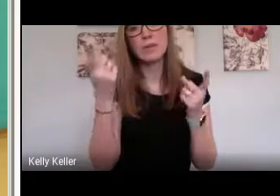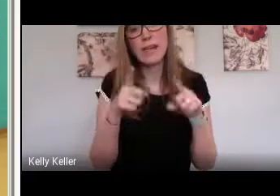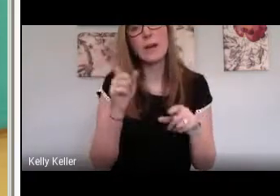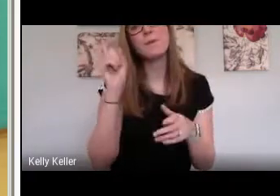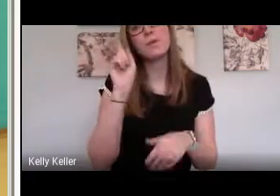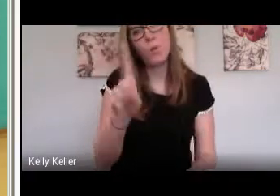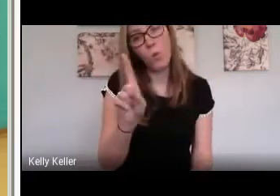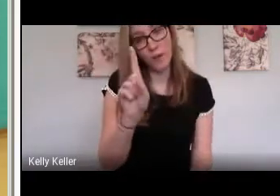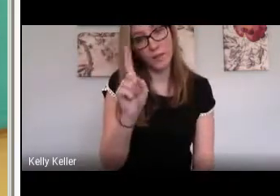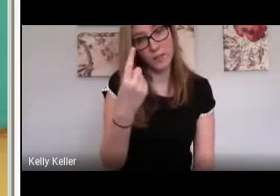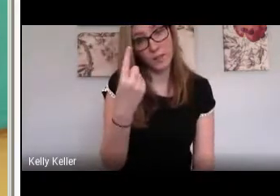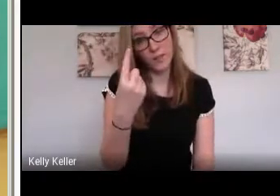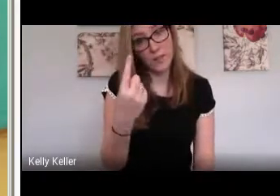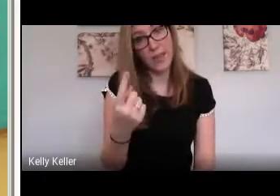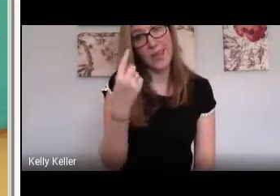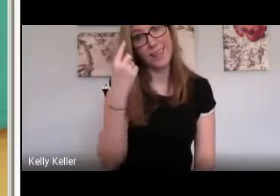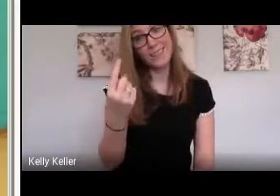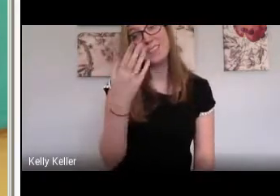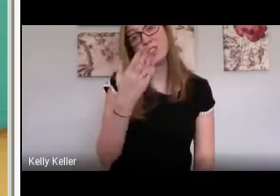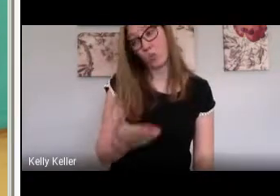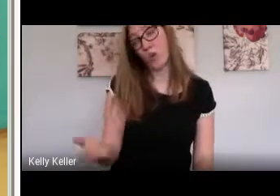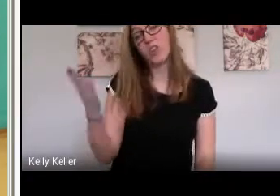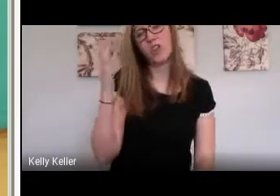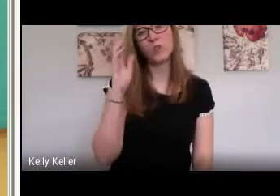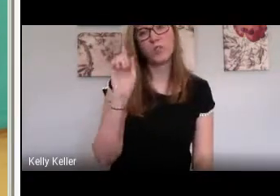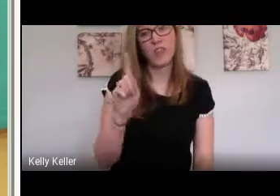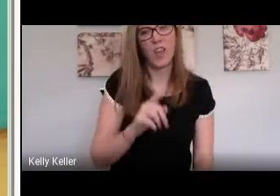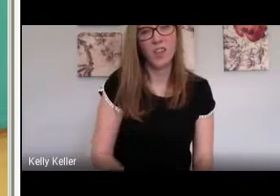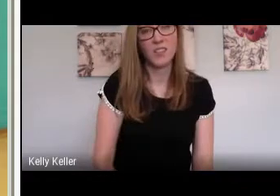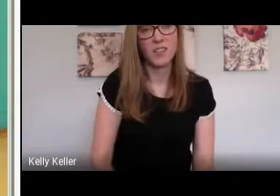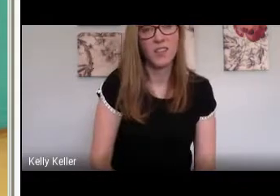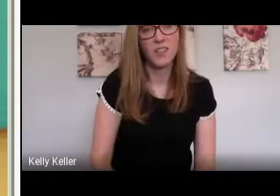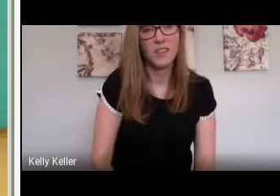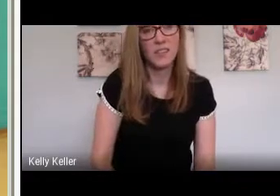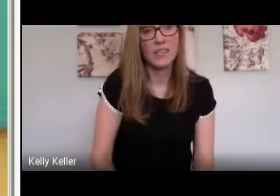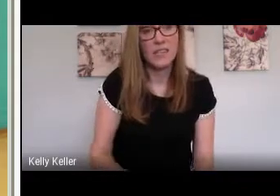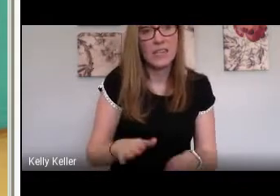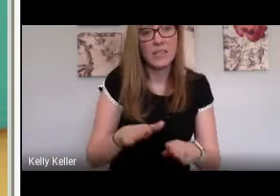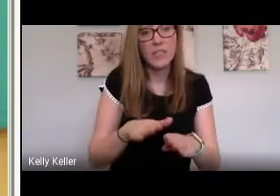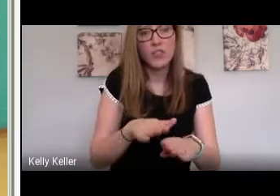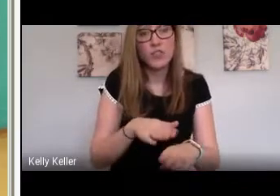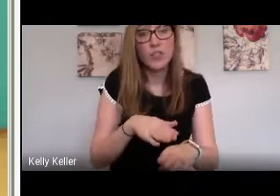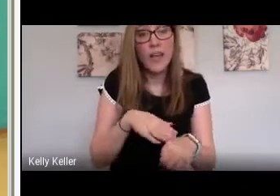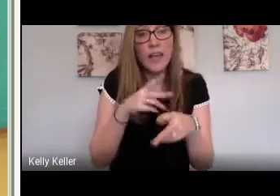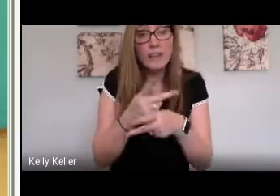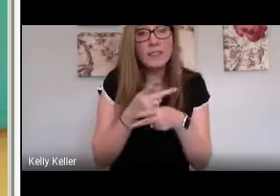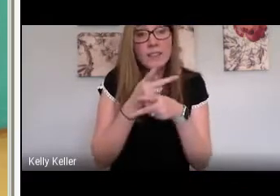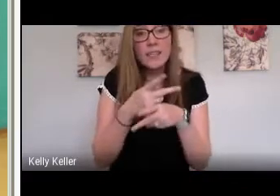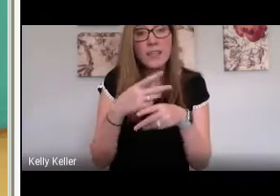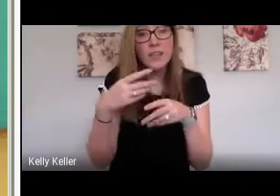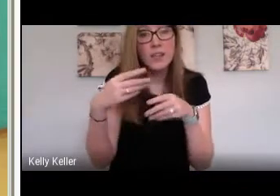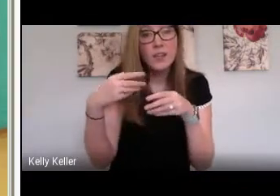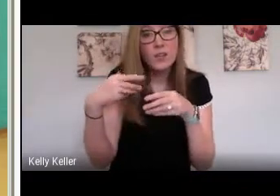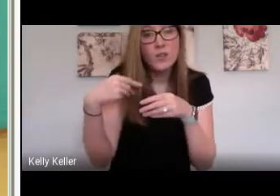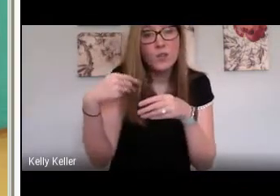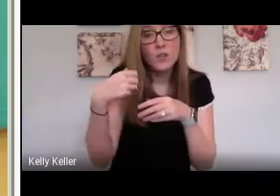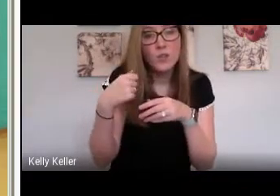only happen once and this is one of those things he gently